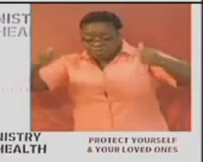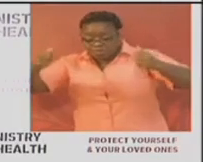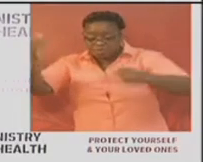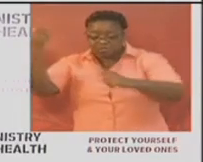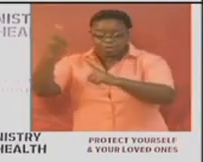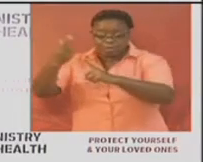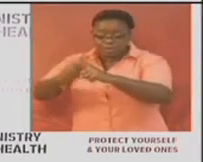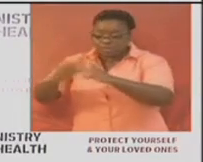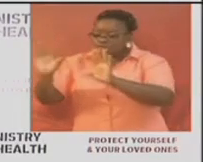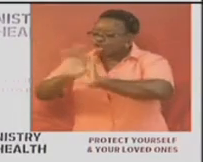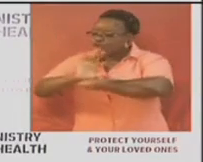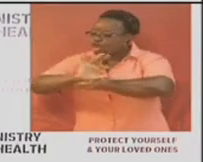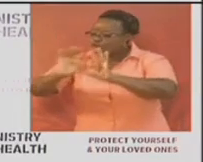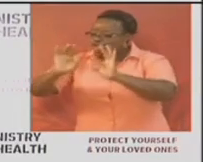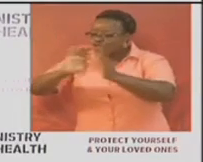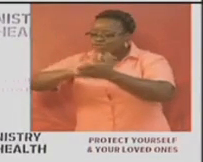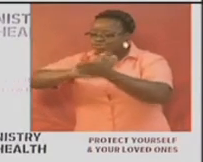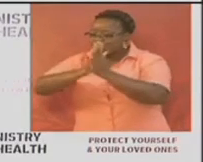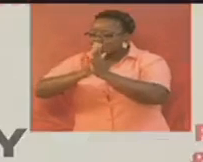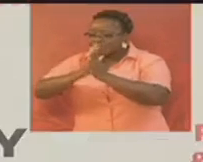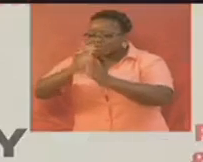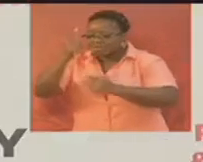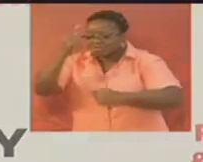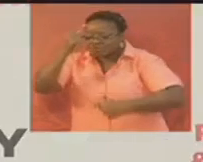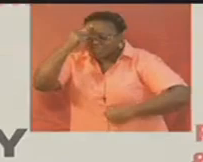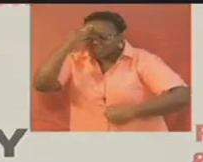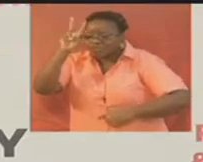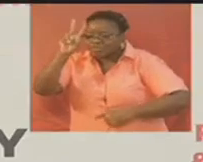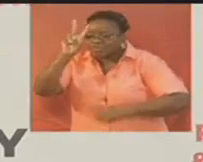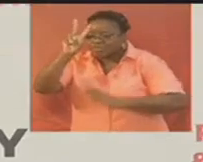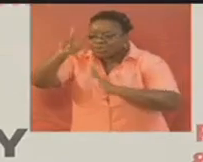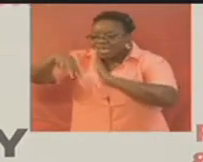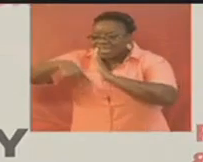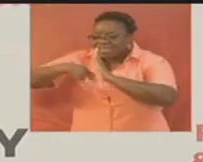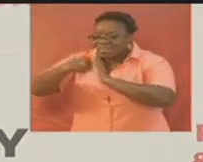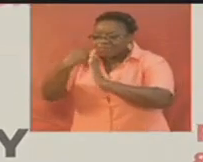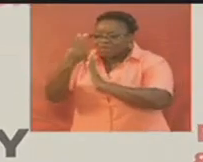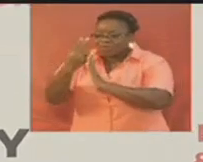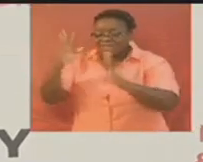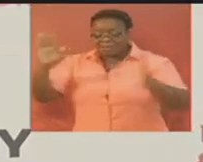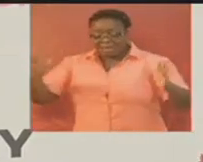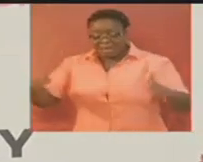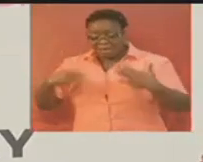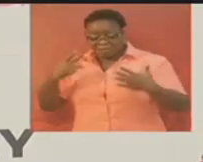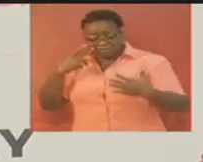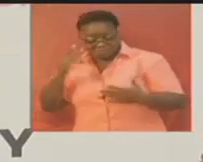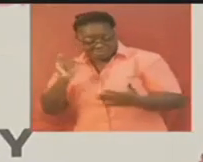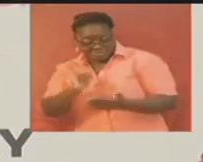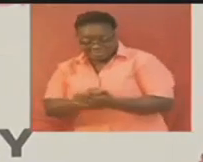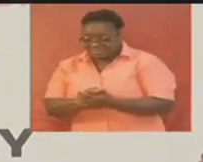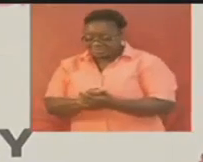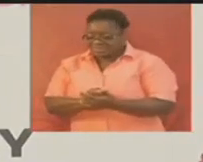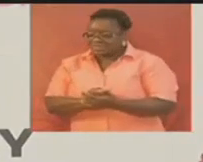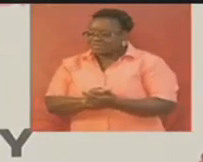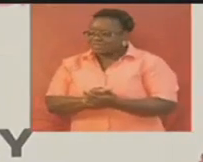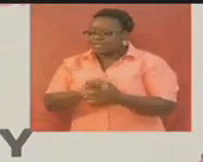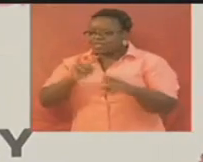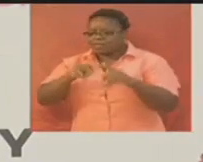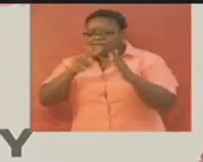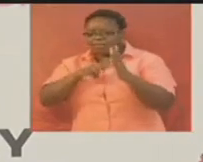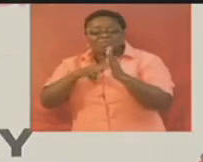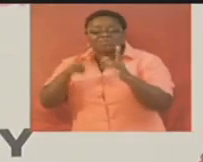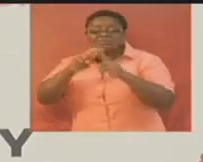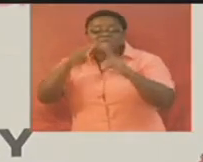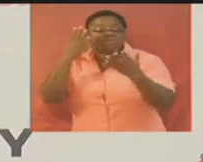had no cases reported in a 24-hour period. I'm happy to not see it at the front of the news this time. But what it means, it is a good